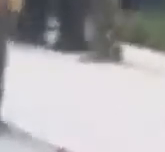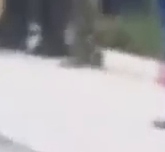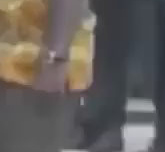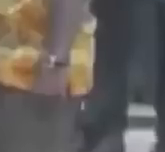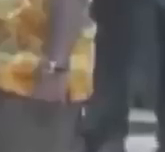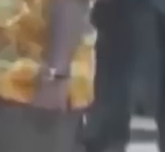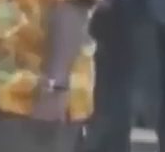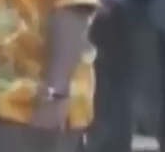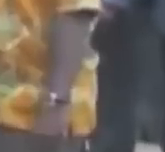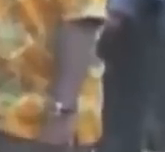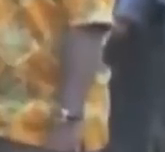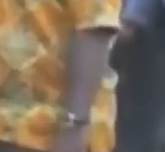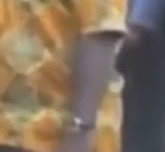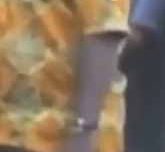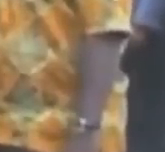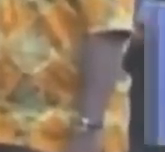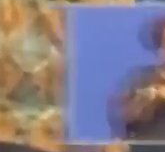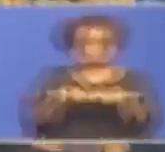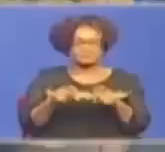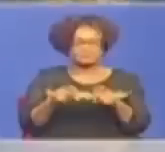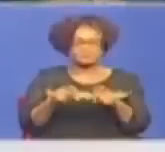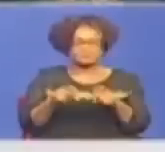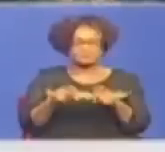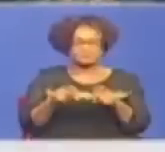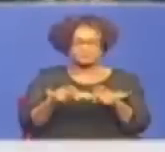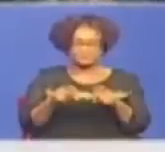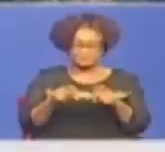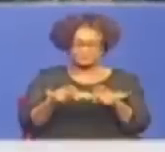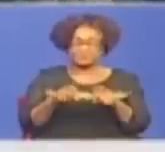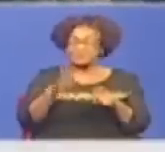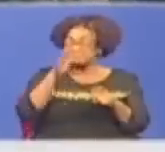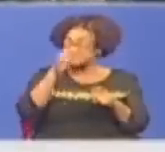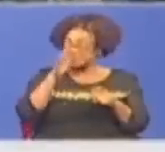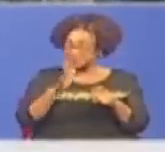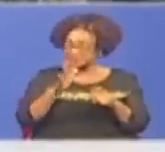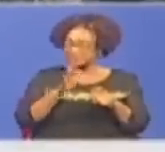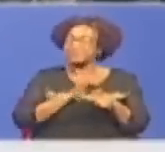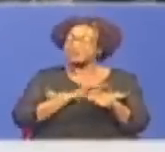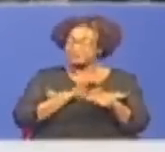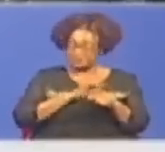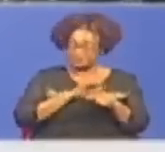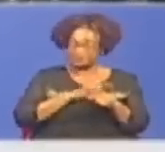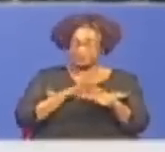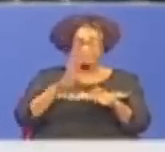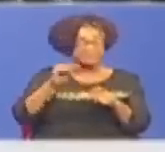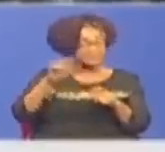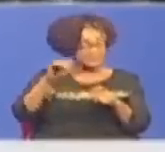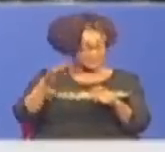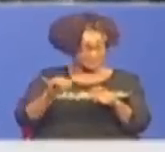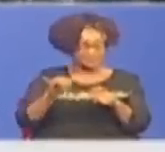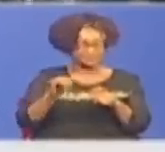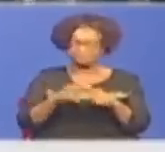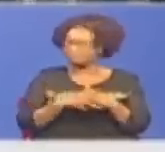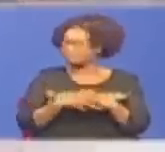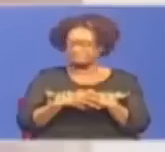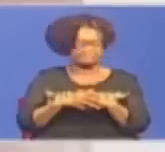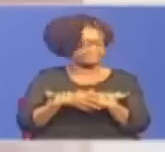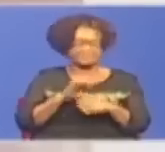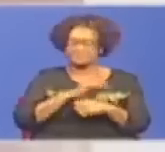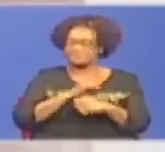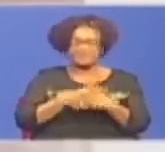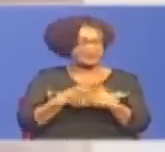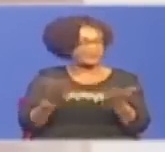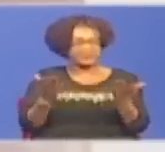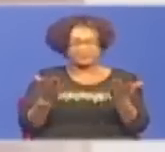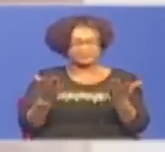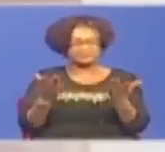Be afraid, pretenders. Good morning, sir. Fred is going places and is not afraid. Bila